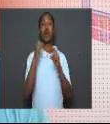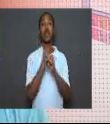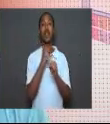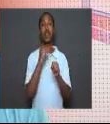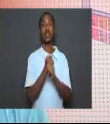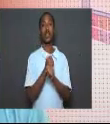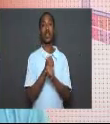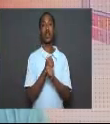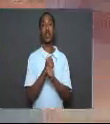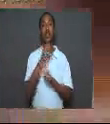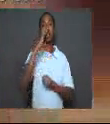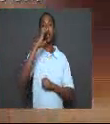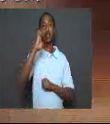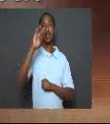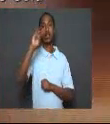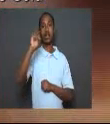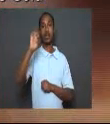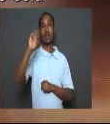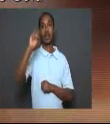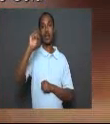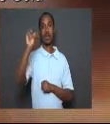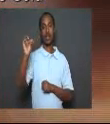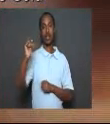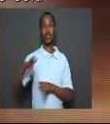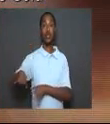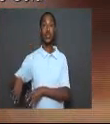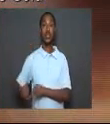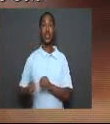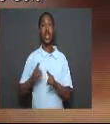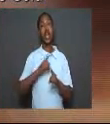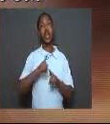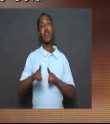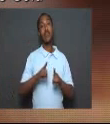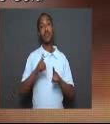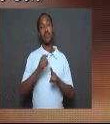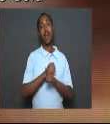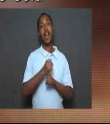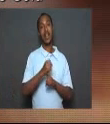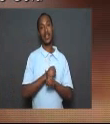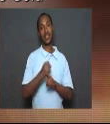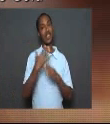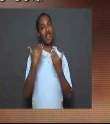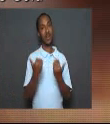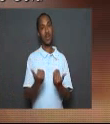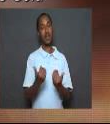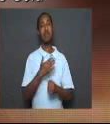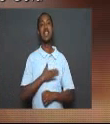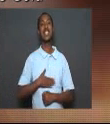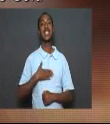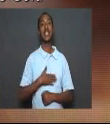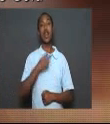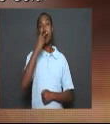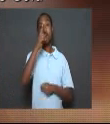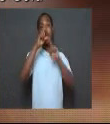manufacture cement. Students, let us do another activity. Please look at